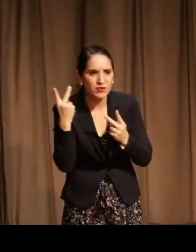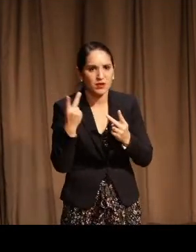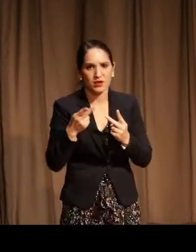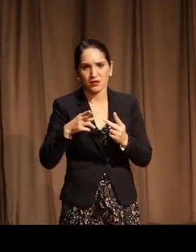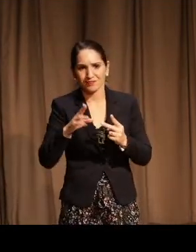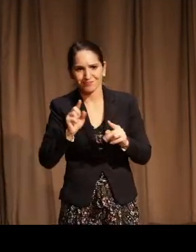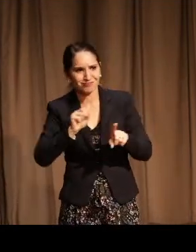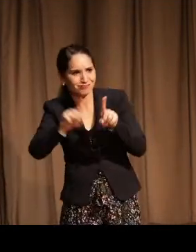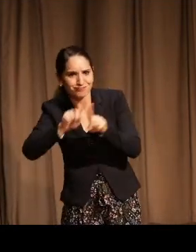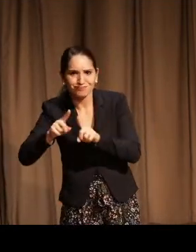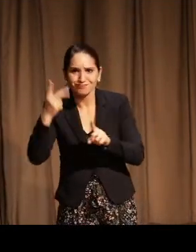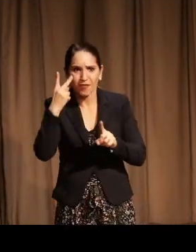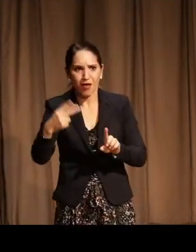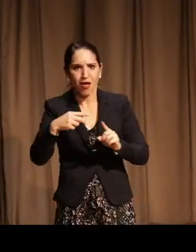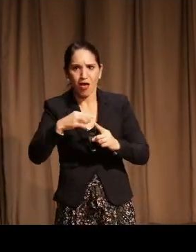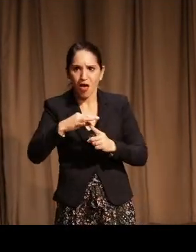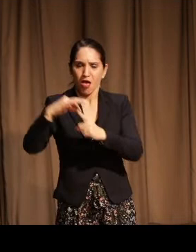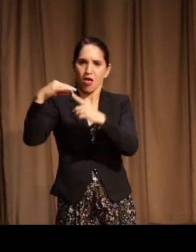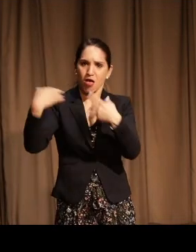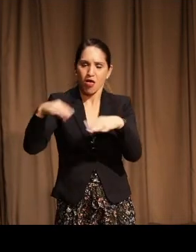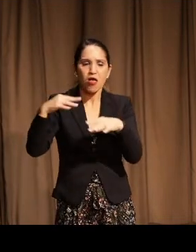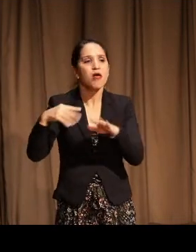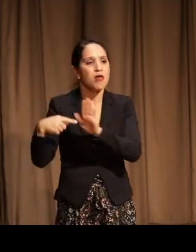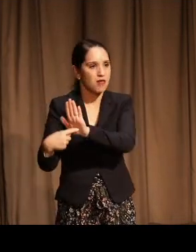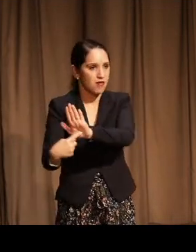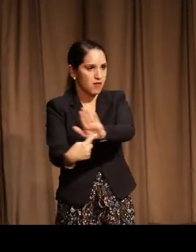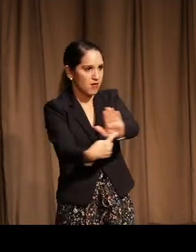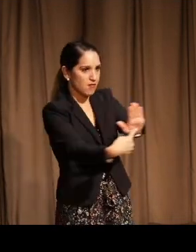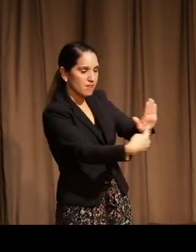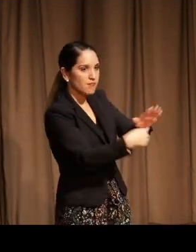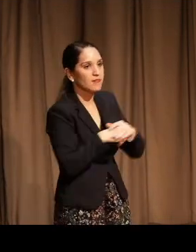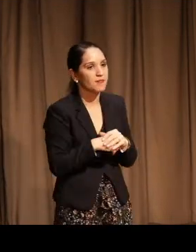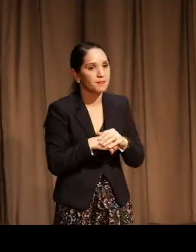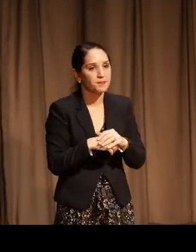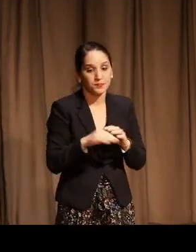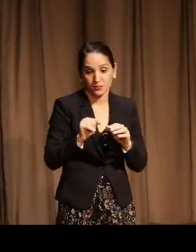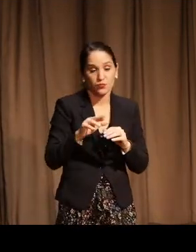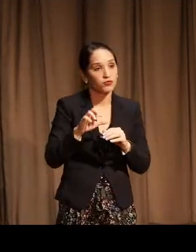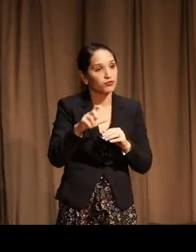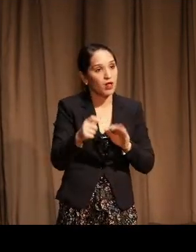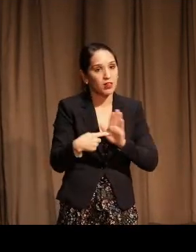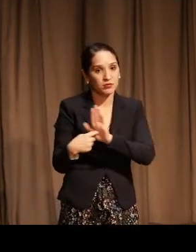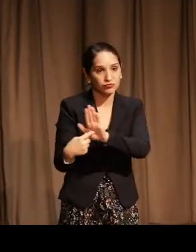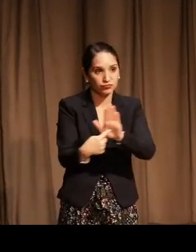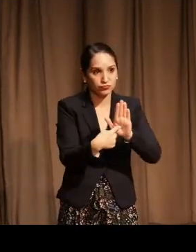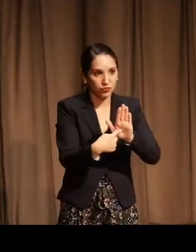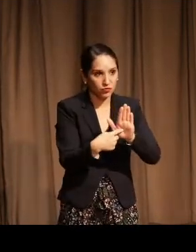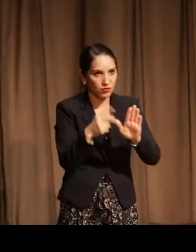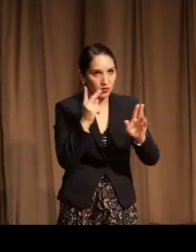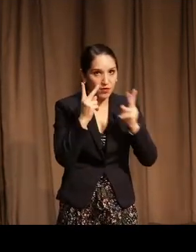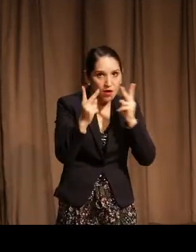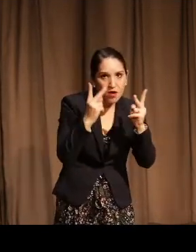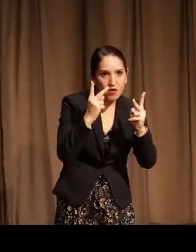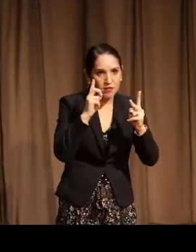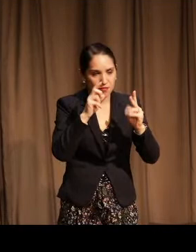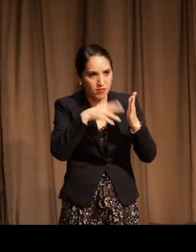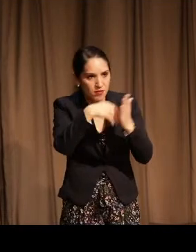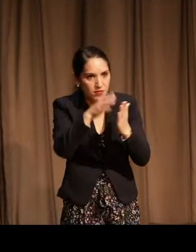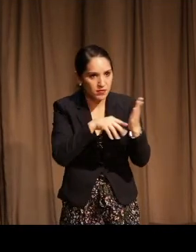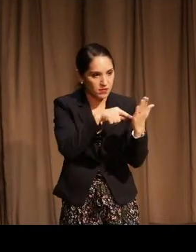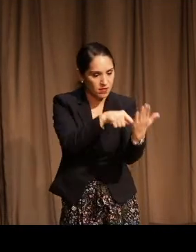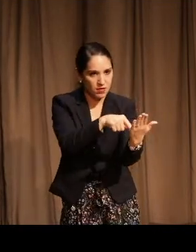and popular uprisings. Marcela has adopted figuratism to transform her ideas, wishes,